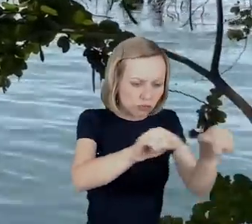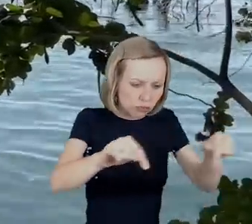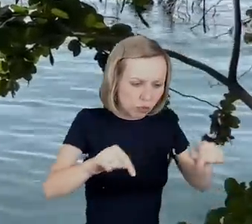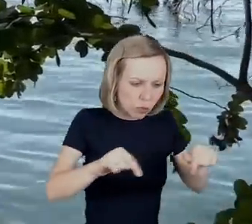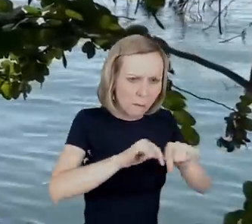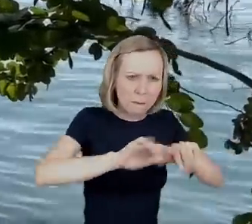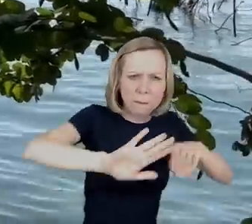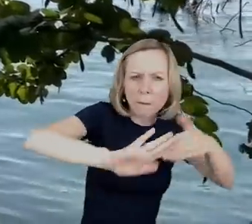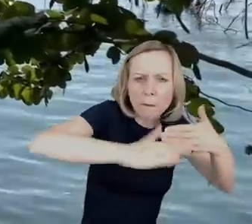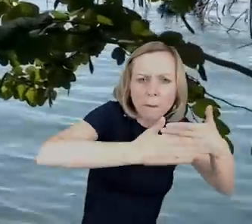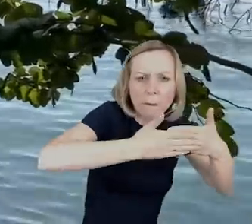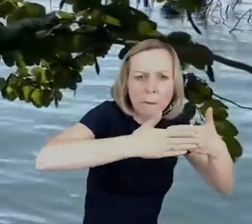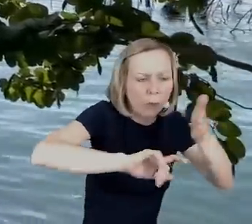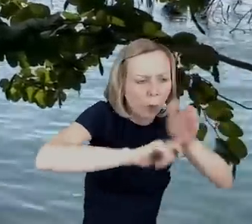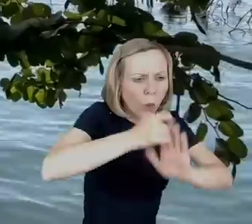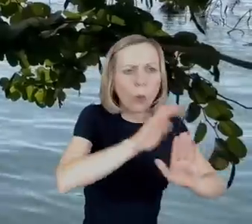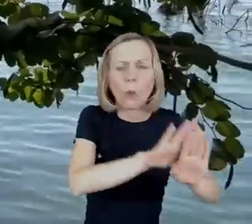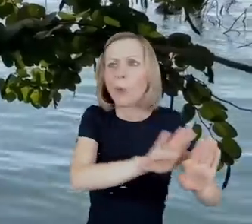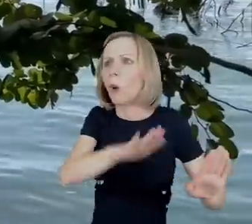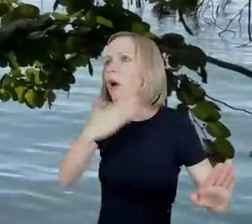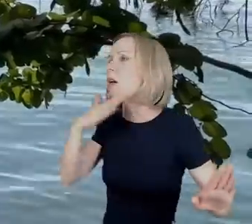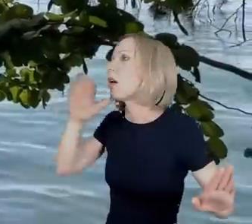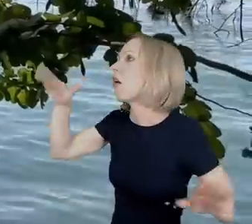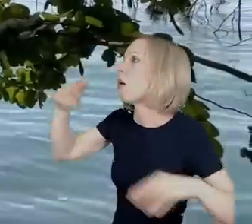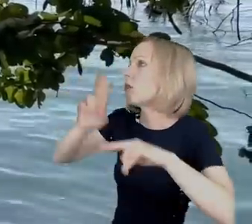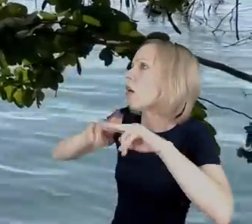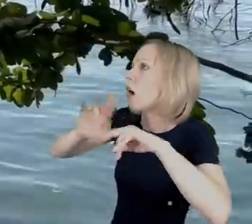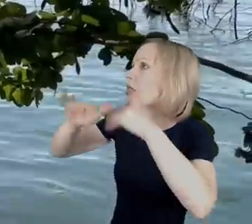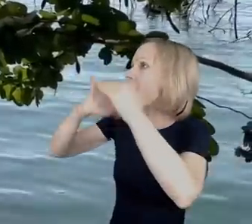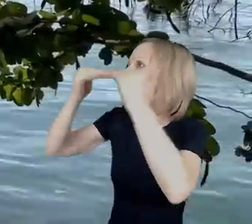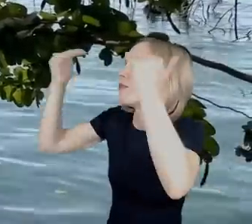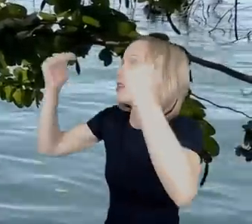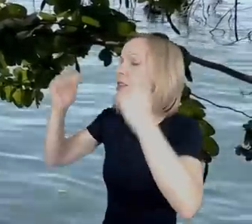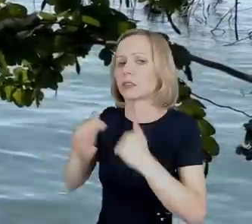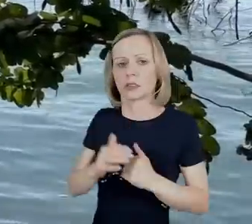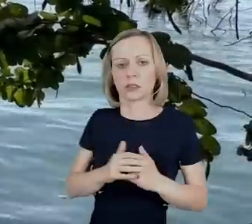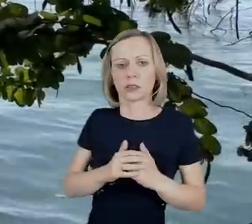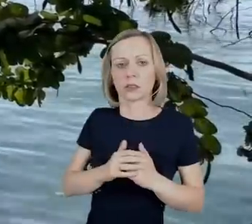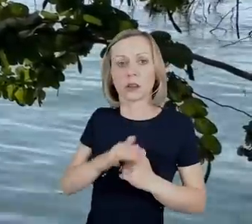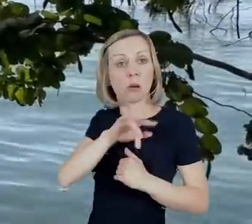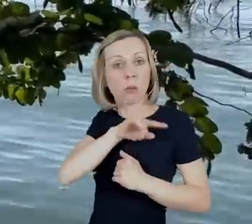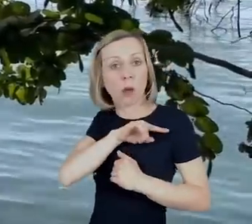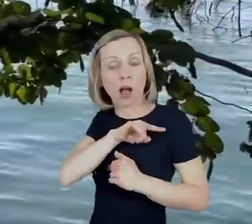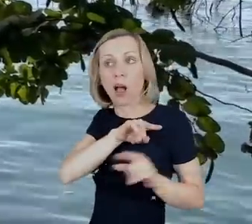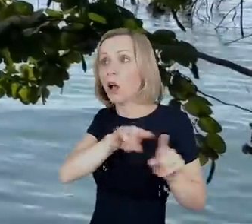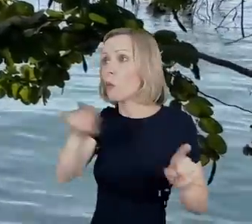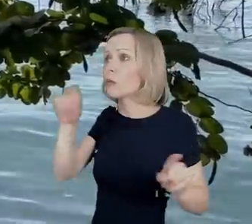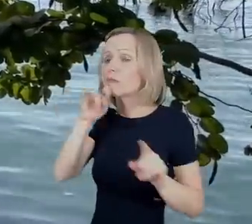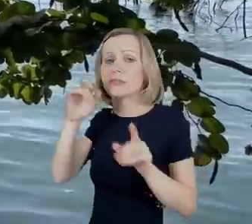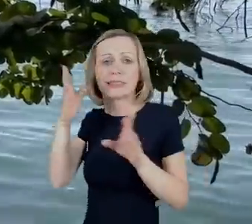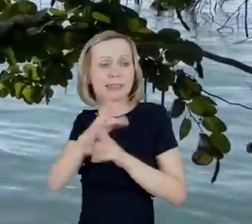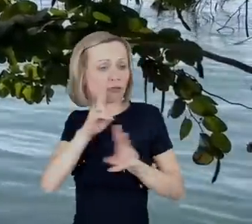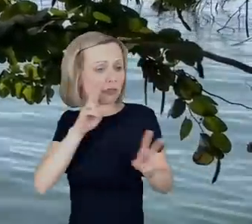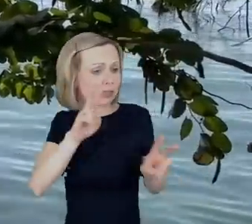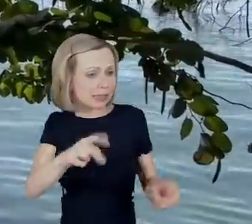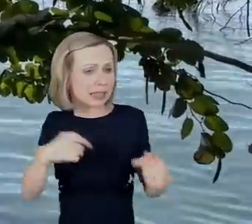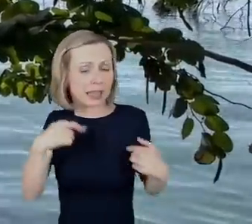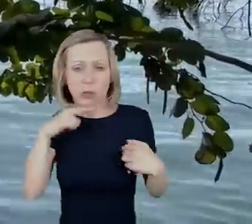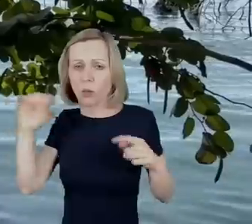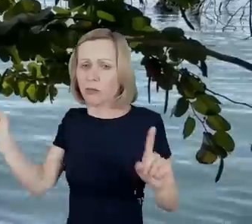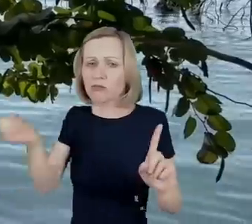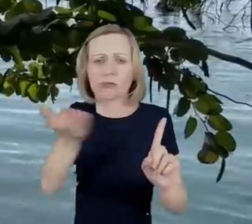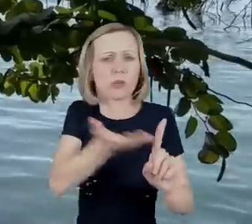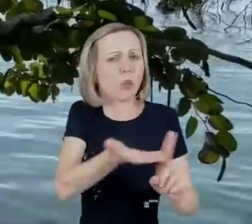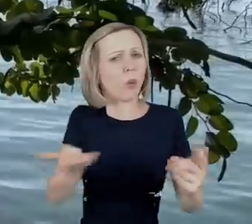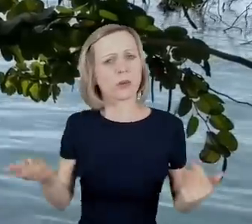room and shut the door and pray to your Father who is in heaven, who sees in secret, and your Father who sees in